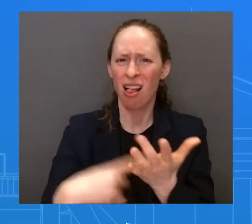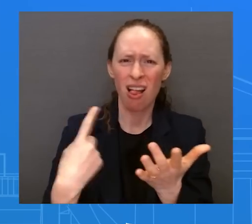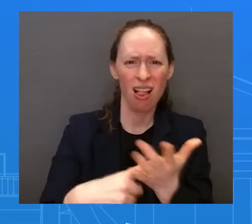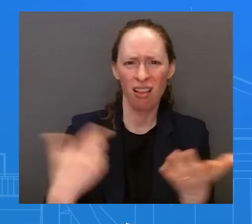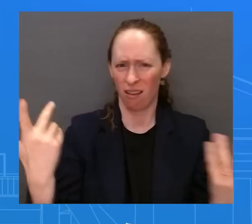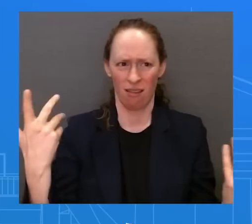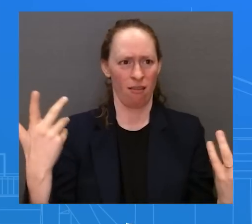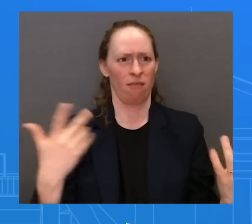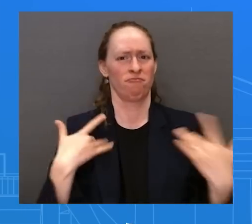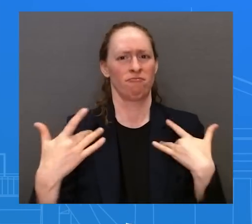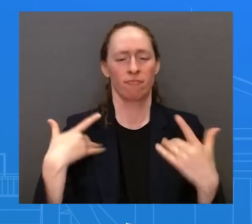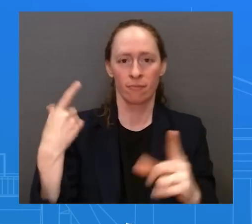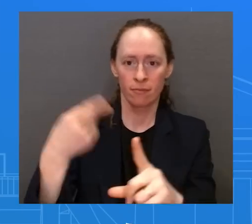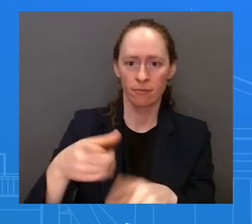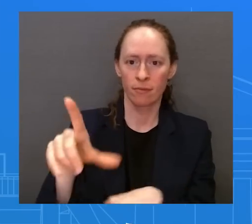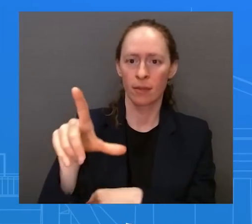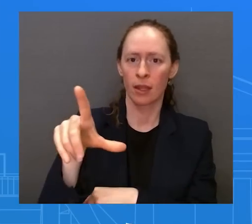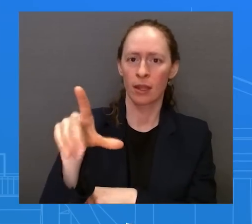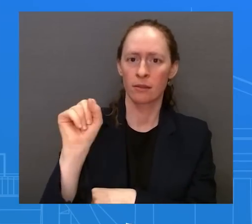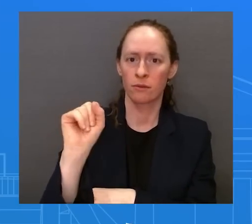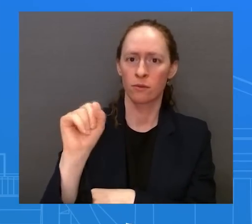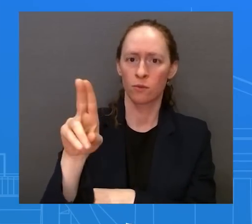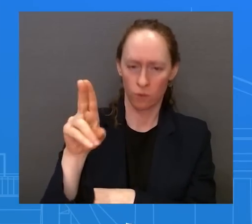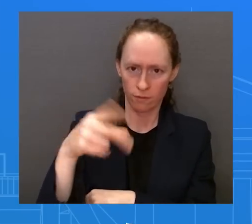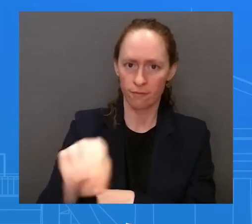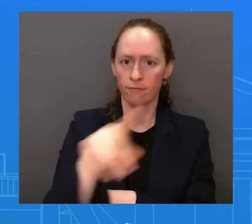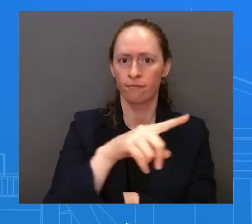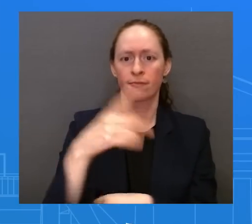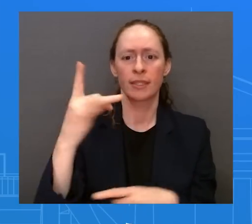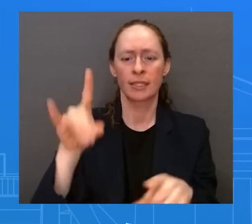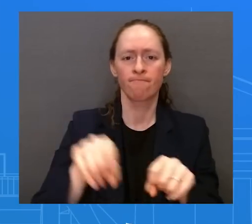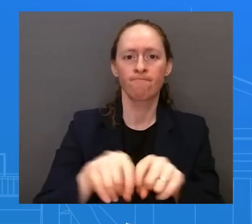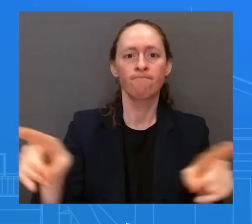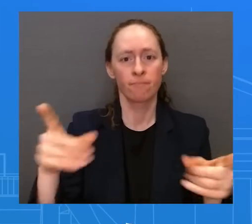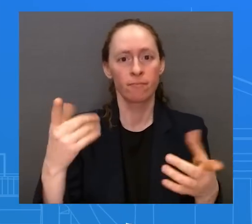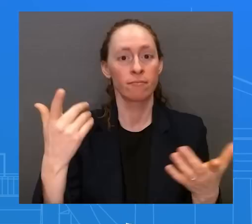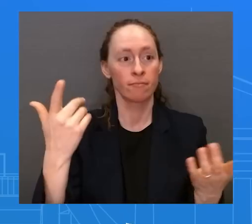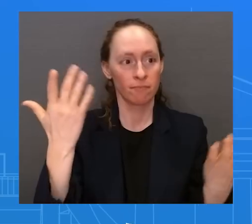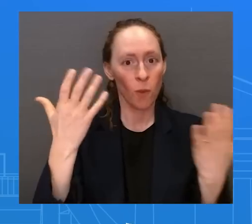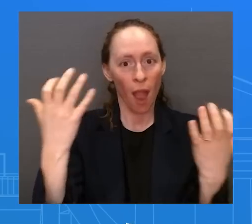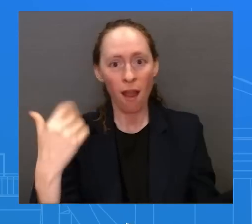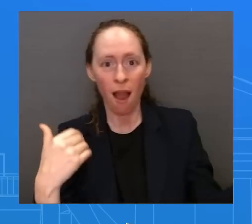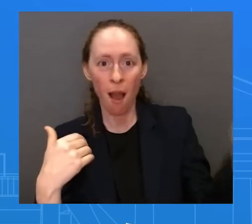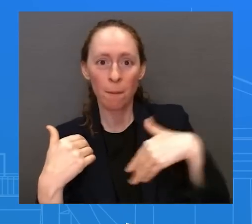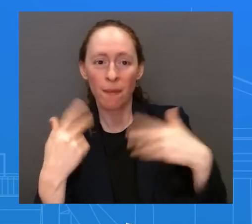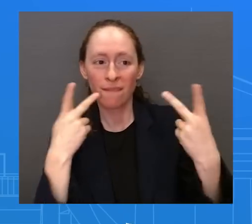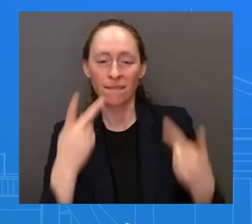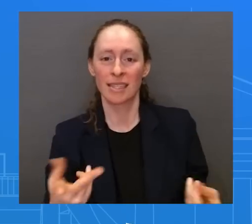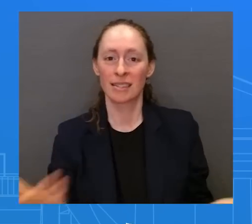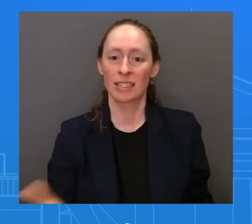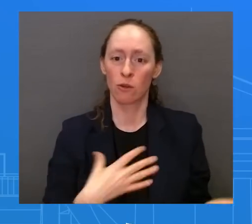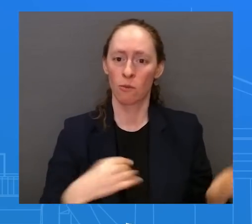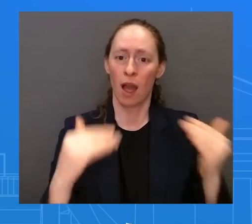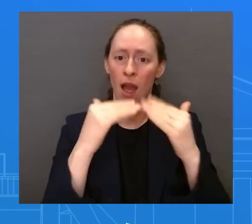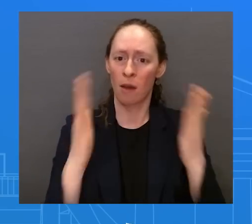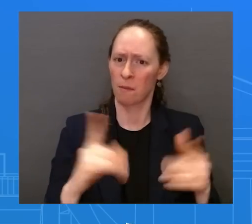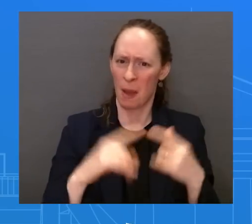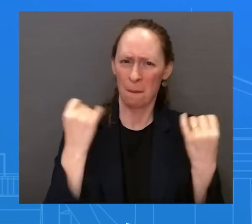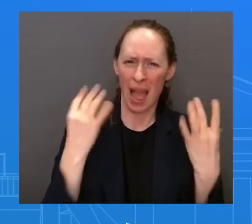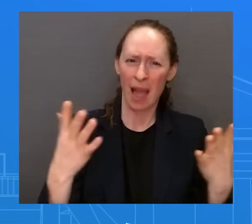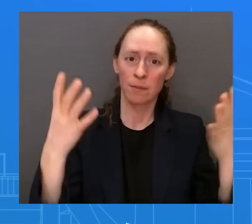certainly will come but I wanted to give you an opportunity to address some of the emotions that have been aired by some of the players in particular Angel Reese and